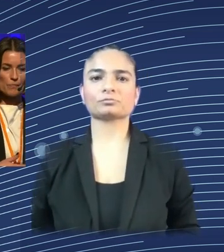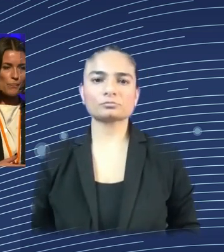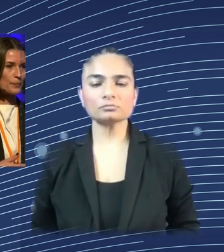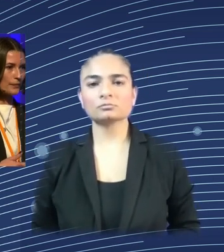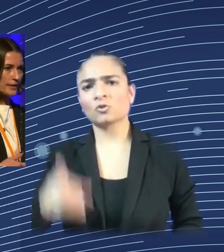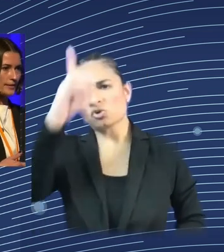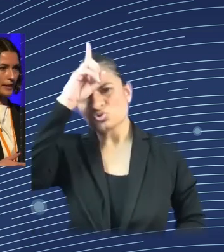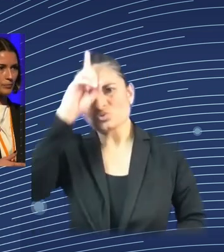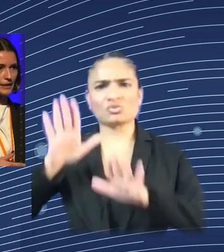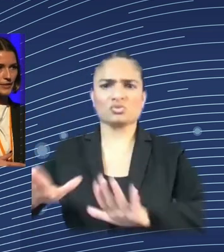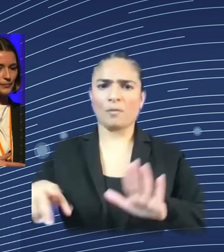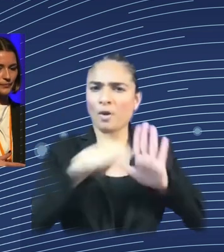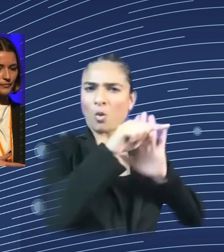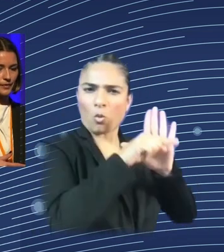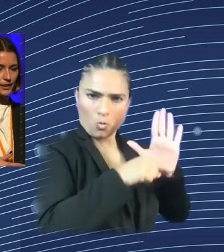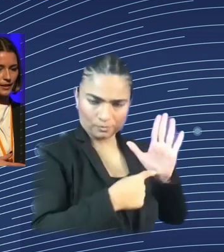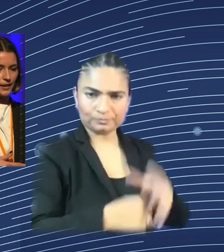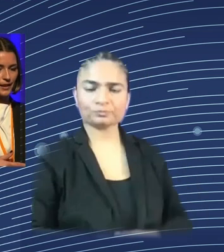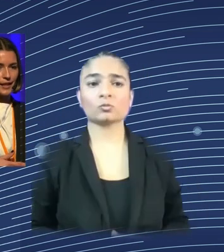services? Next slide, please.